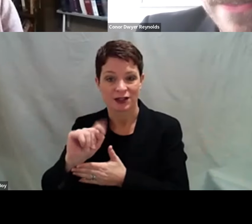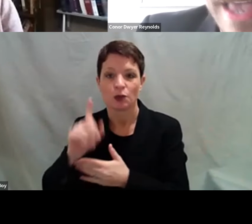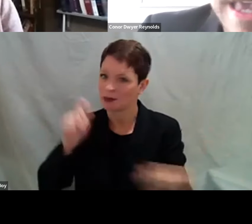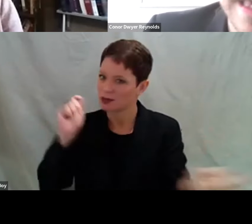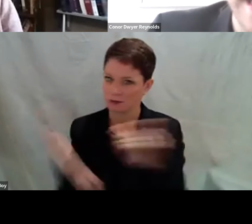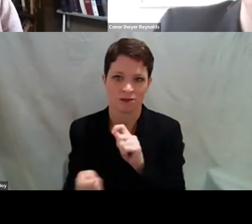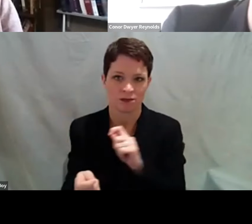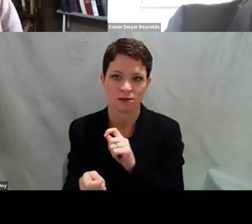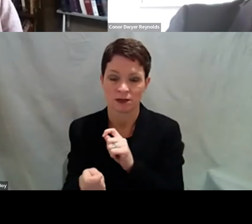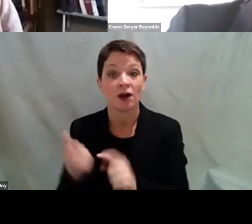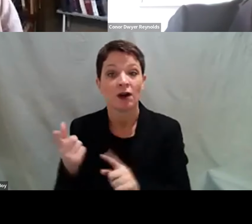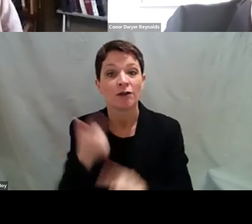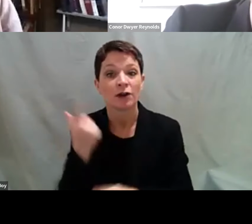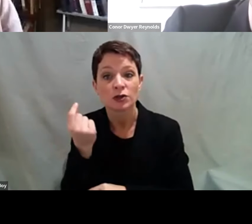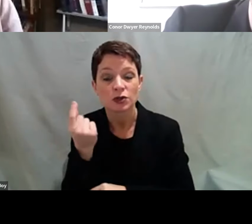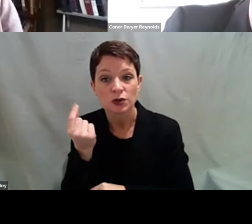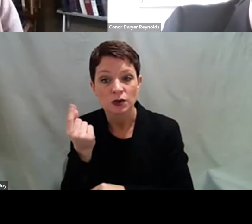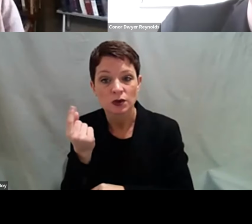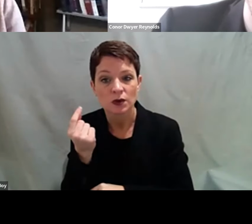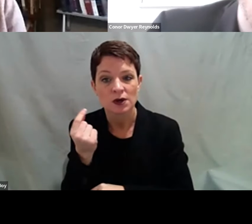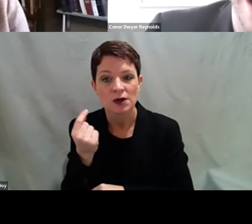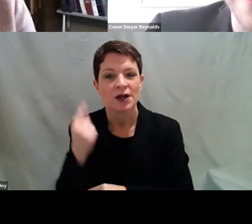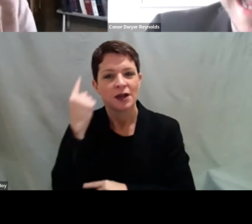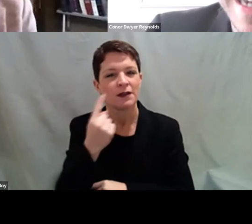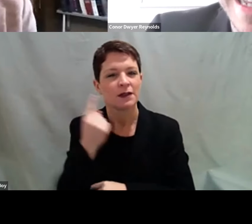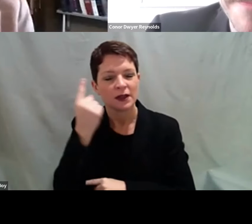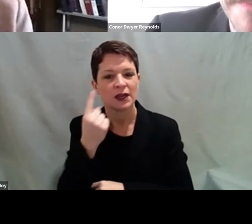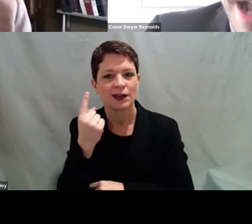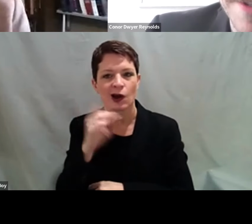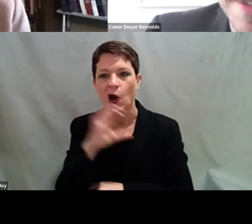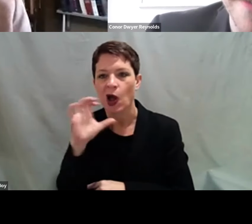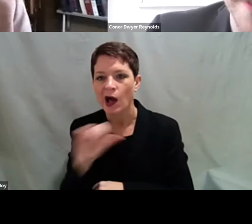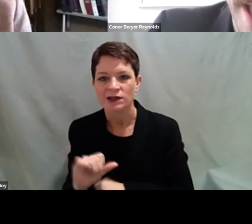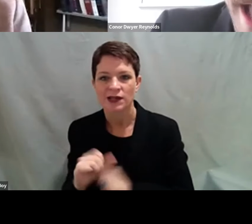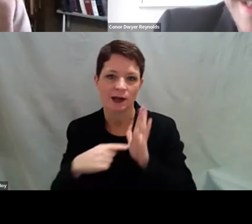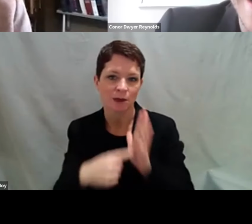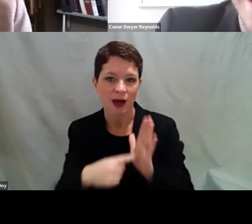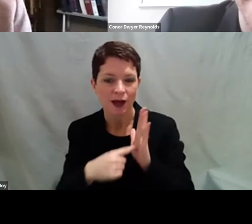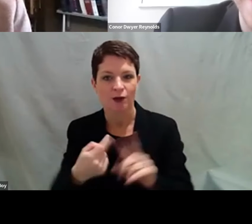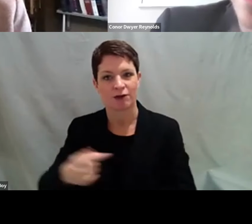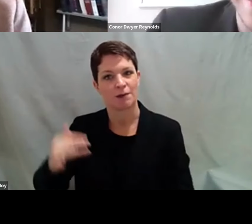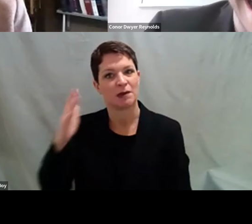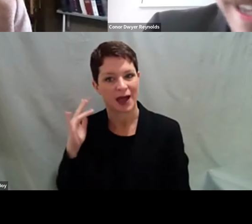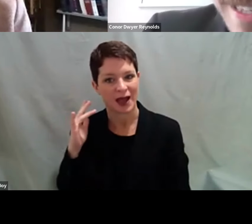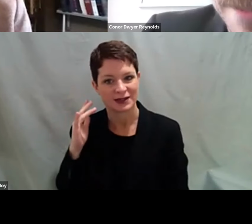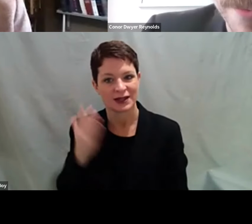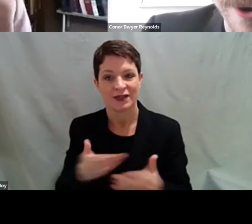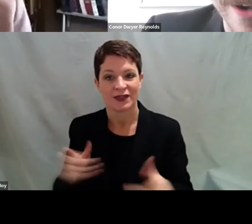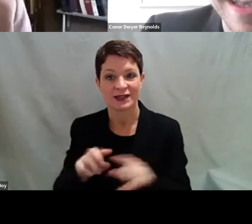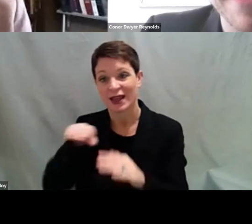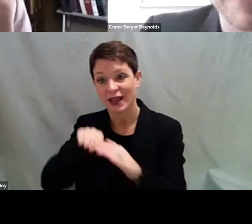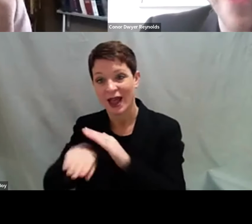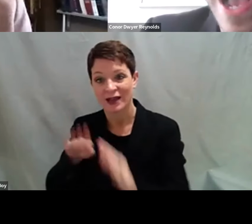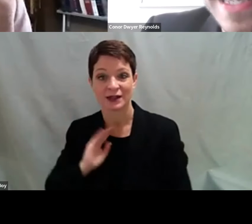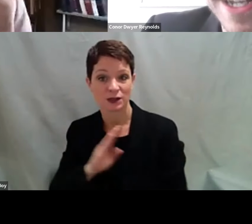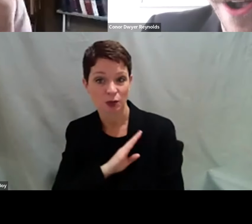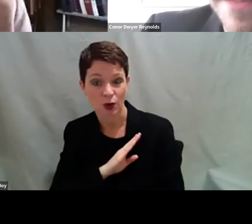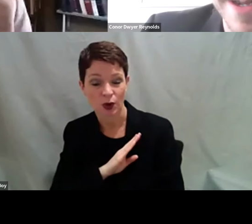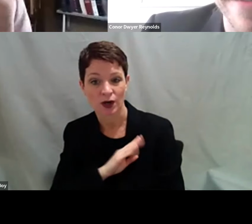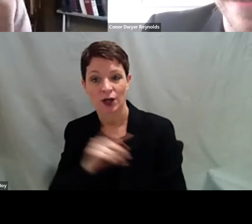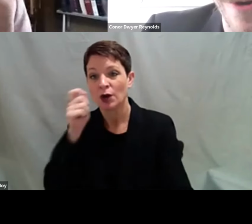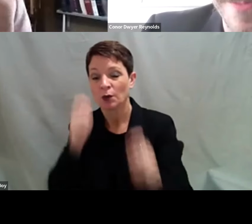by taking what we might think are somewhat outdated models from the past about things like the Access Board,